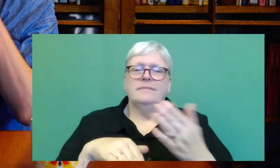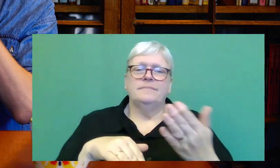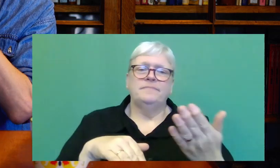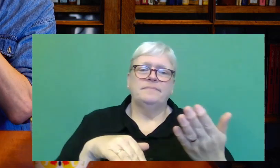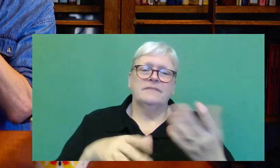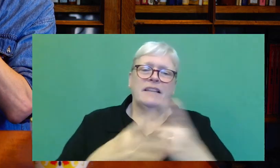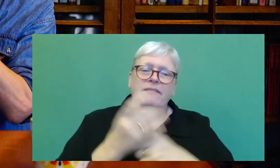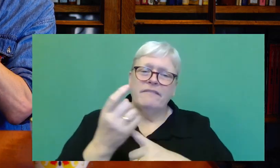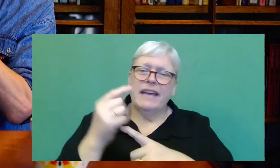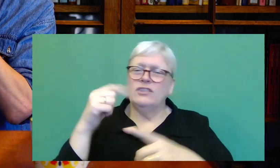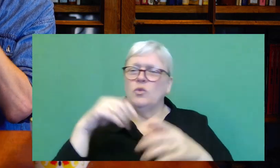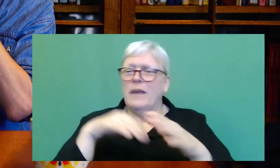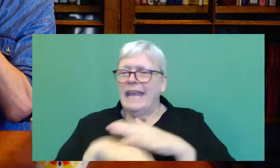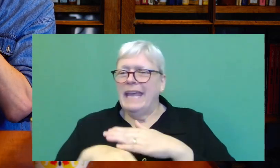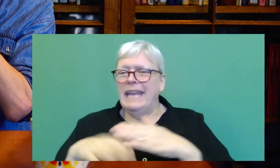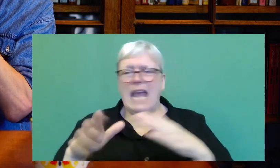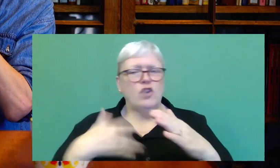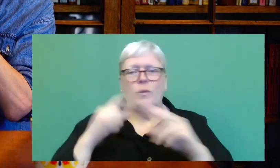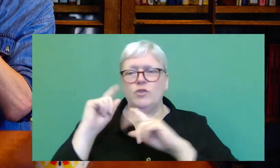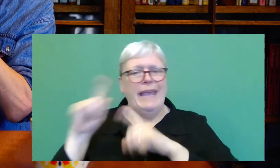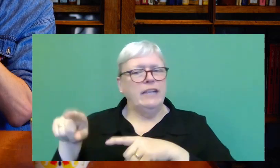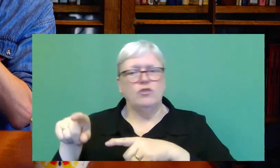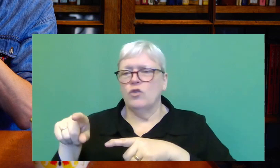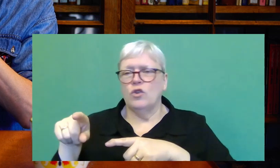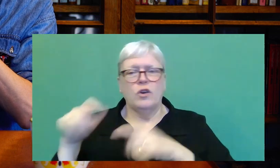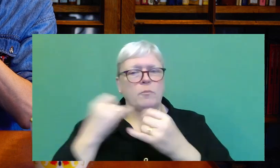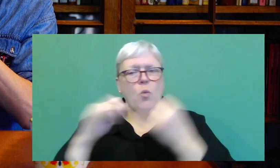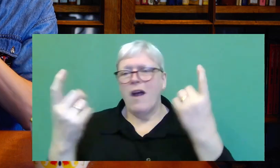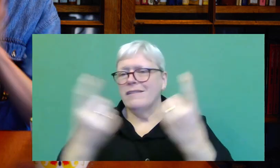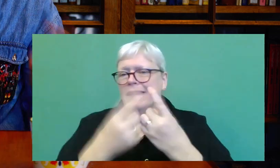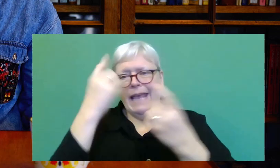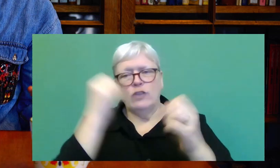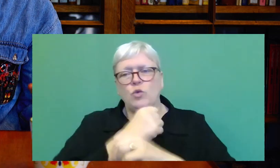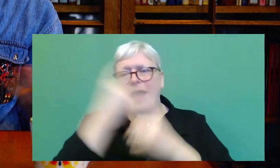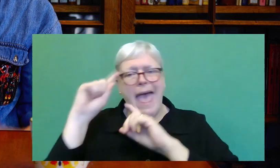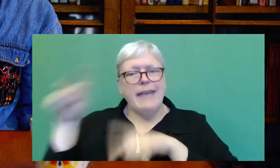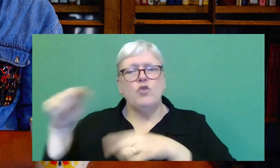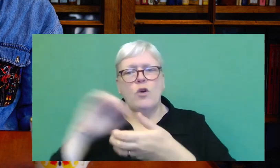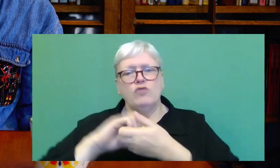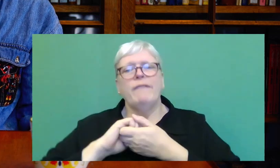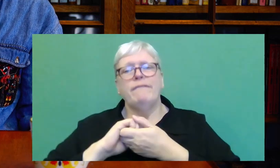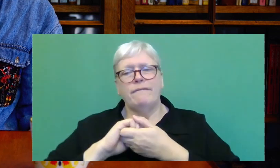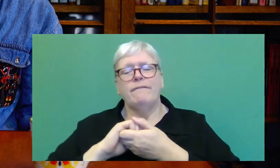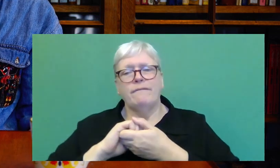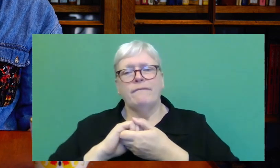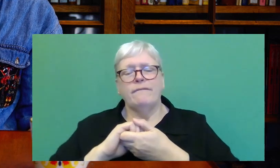than ignore it. I think it's one of the worst things people could do. I think we really need to develop a